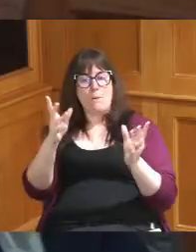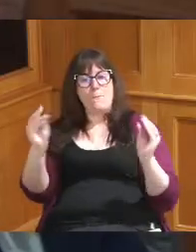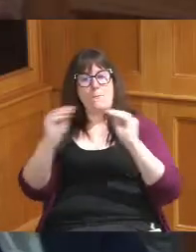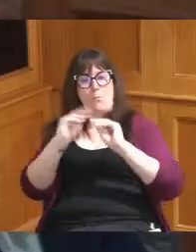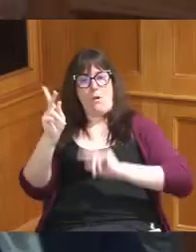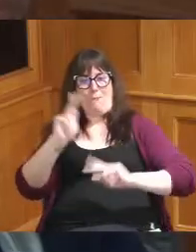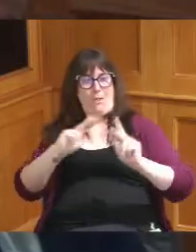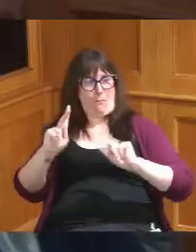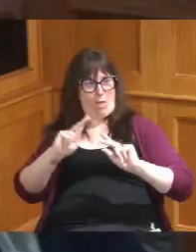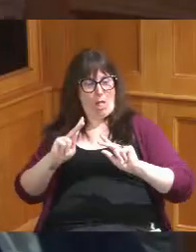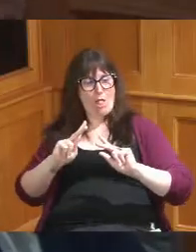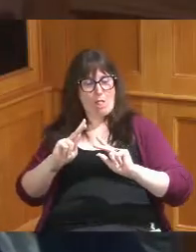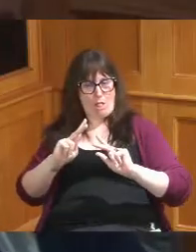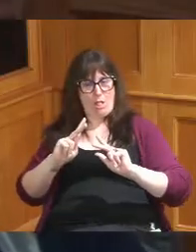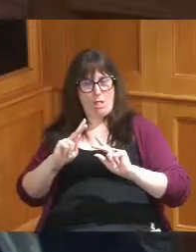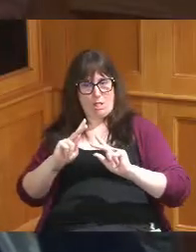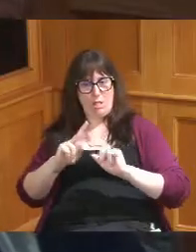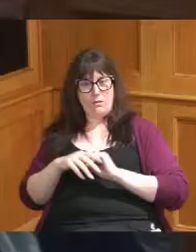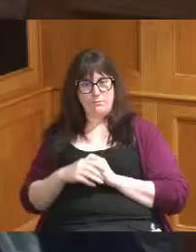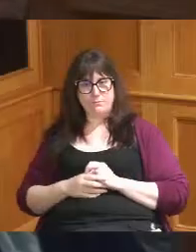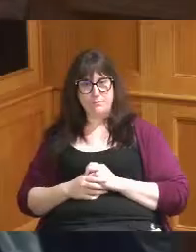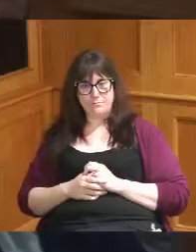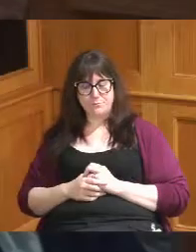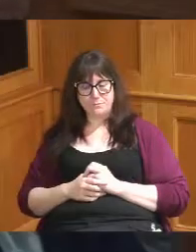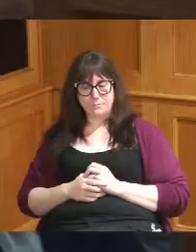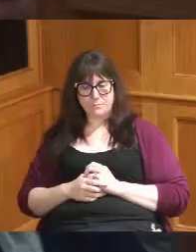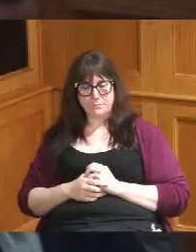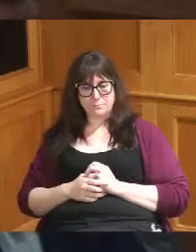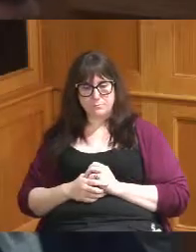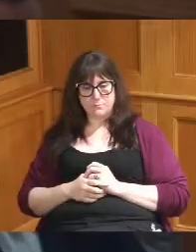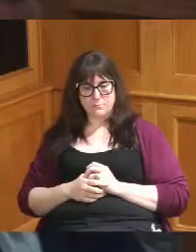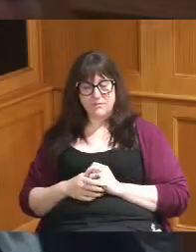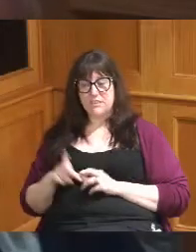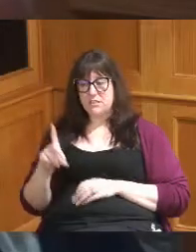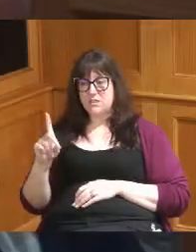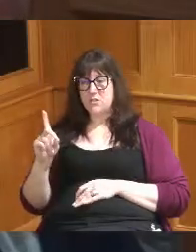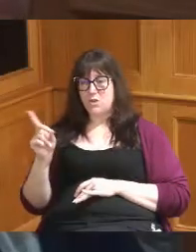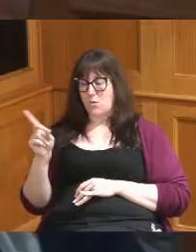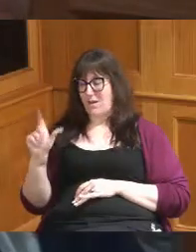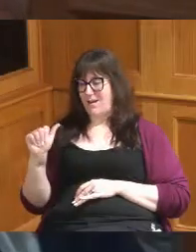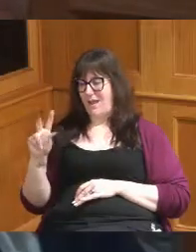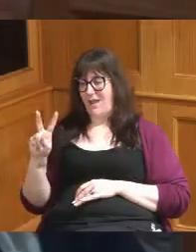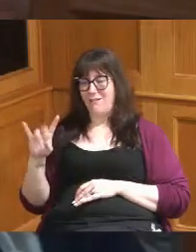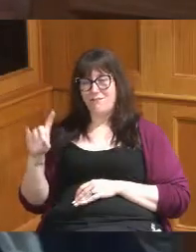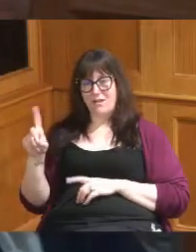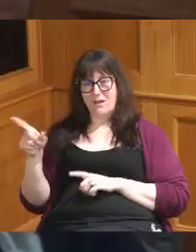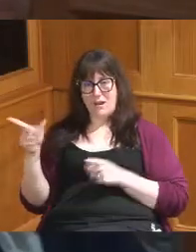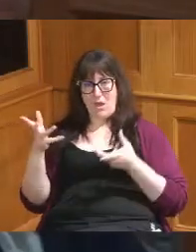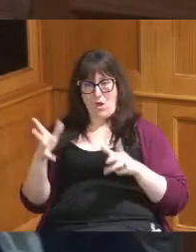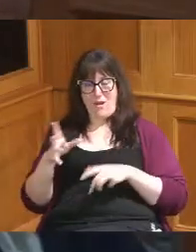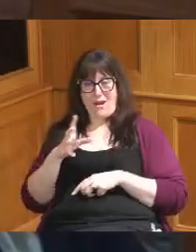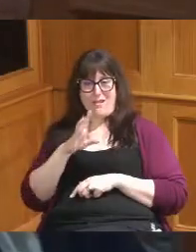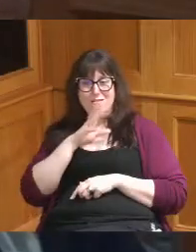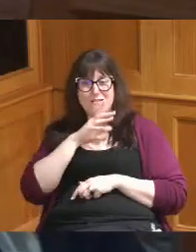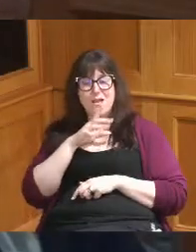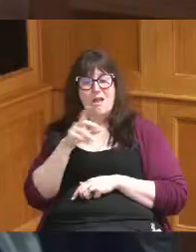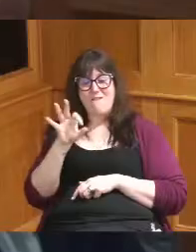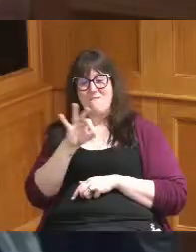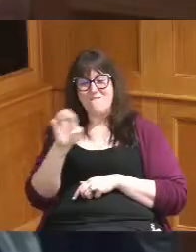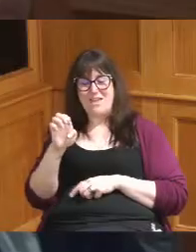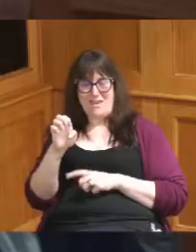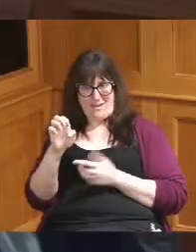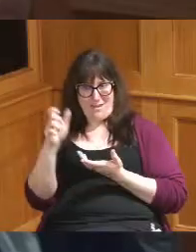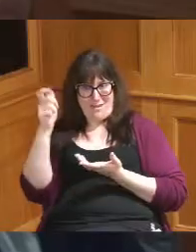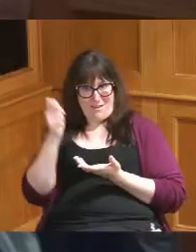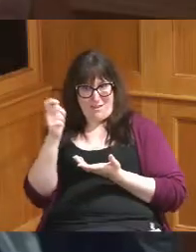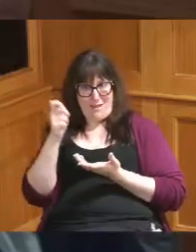specific communities that they serve. And so, as David mentioned, that we need a fee service to